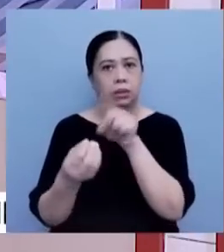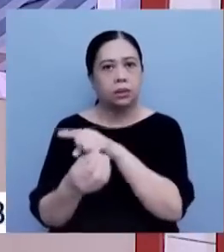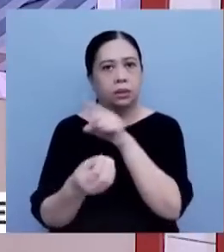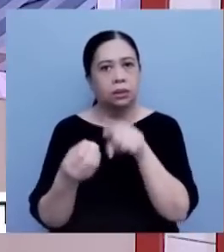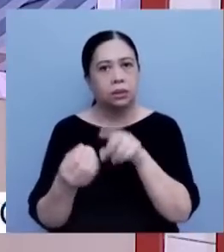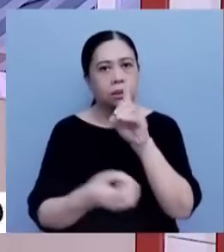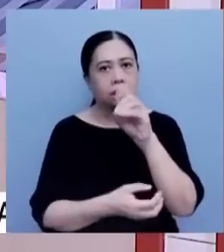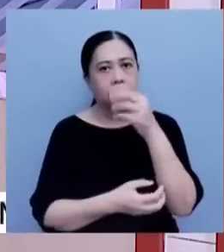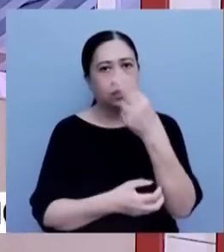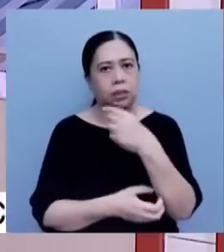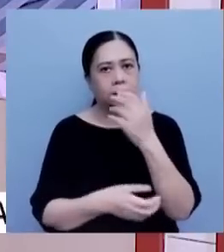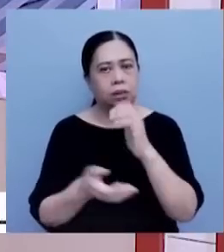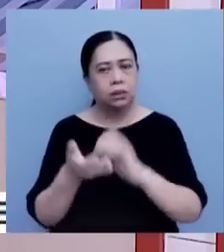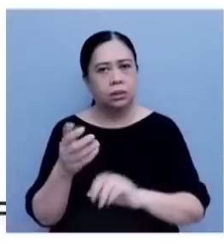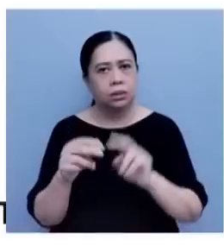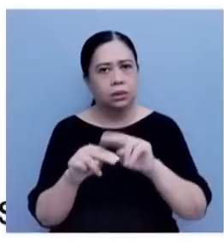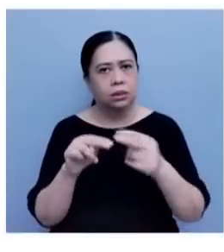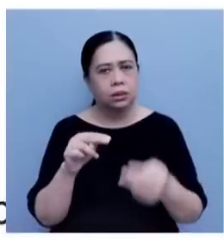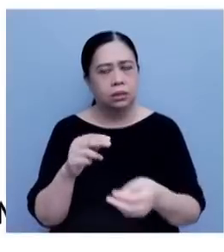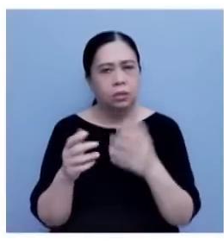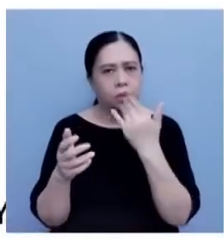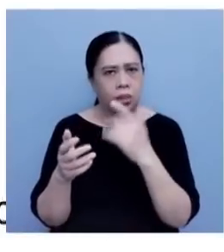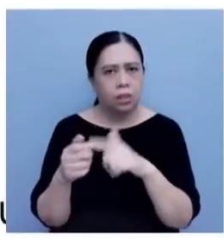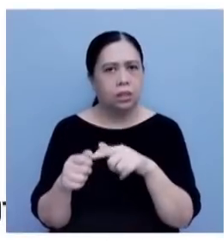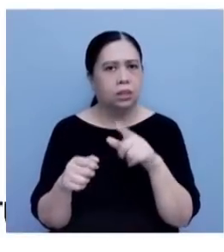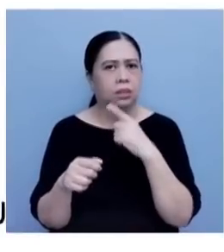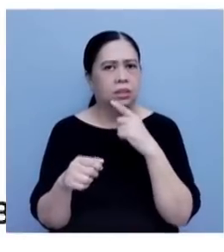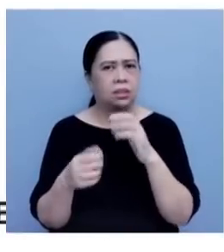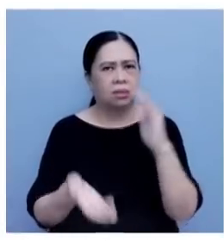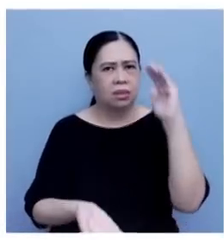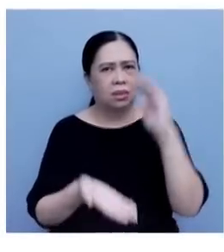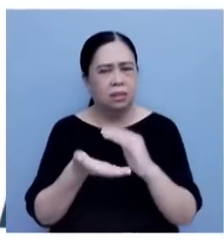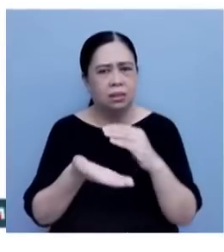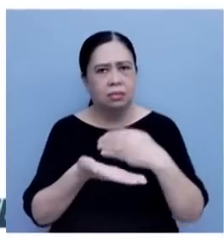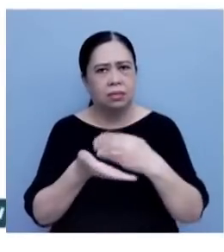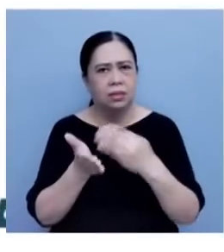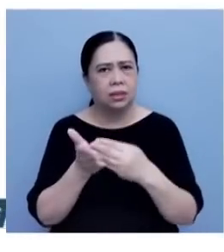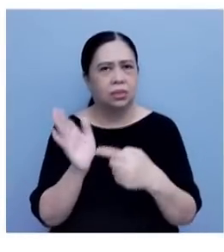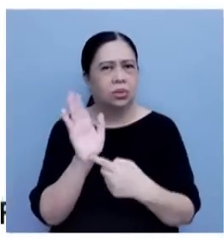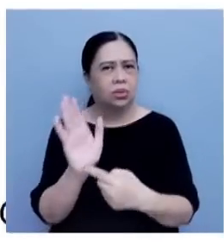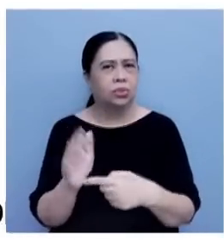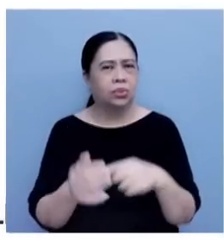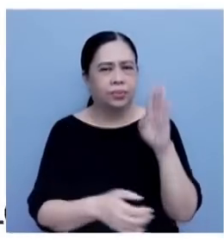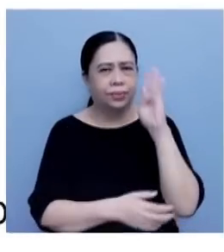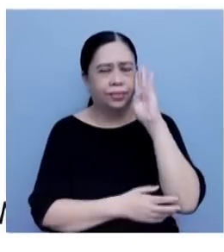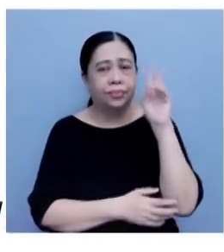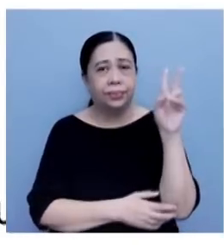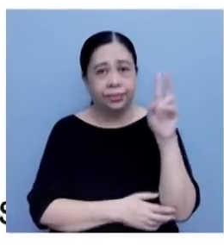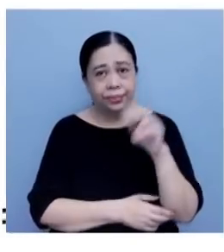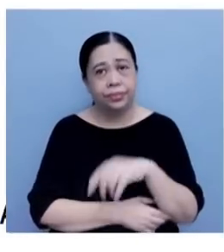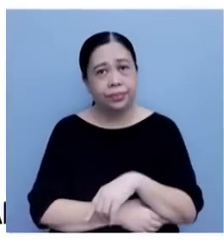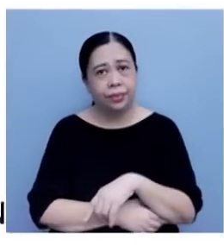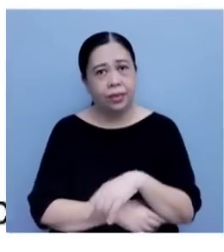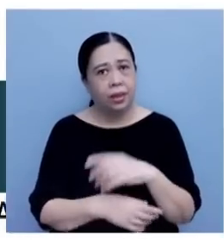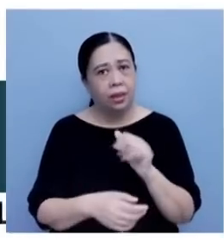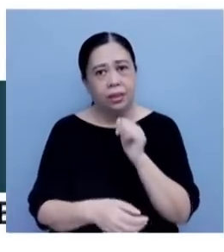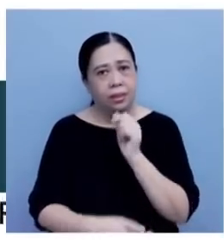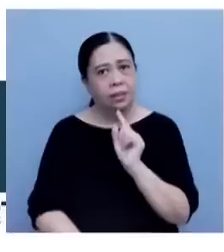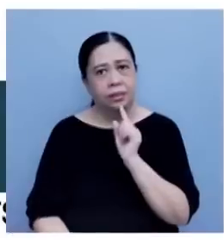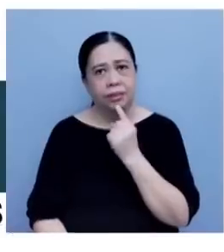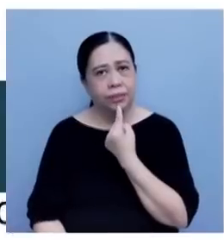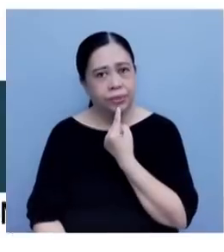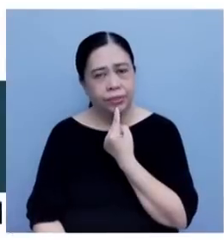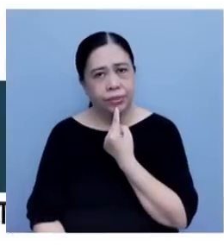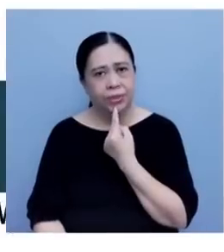The Alliance of Health Workers say the downsized budget reflects the Marcos administration's insincerity. It adds government